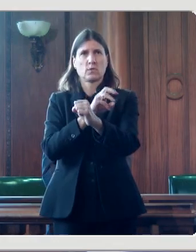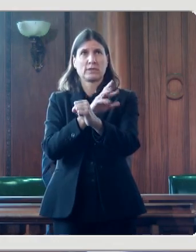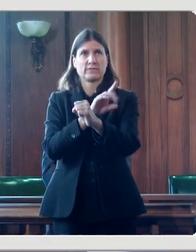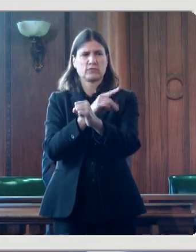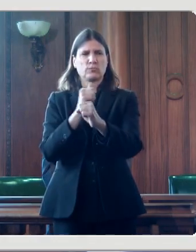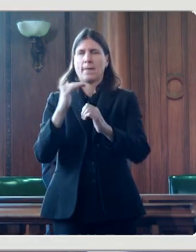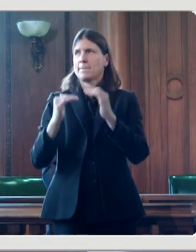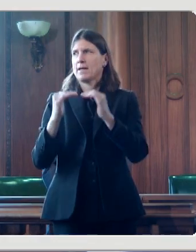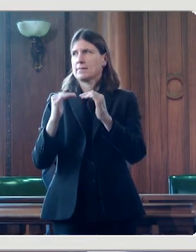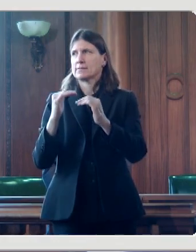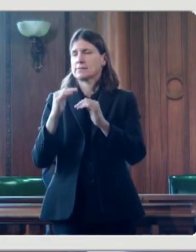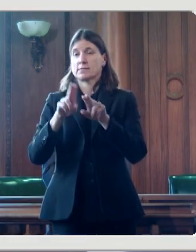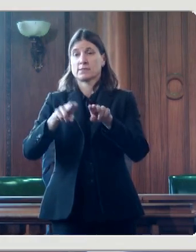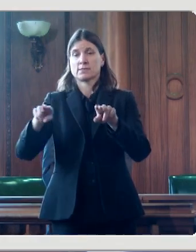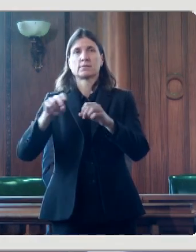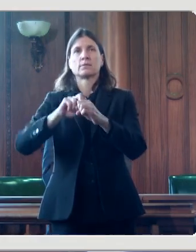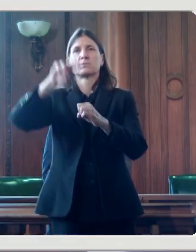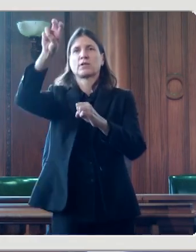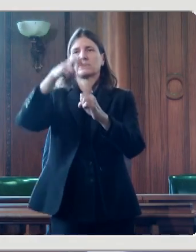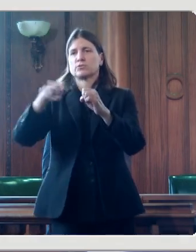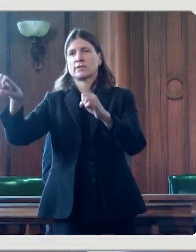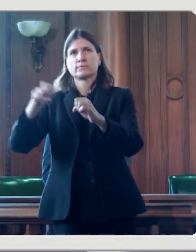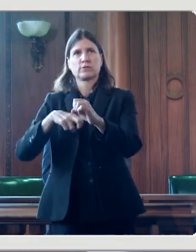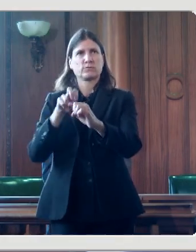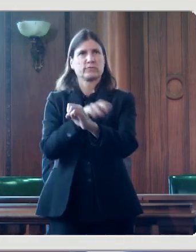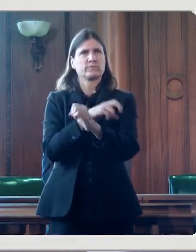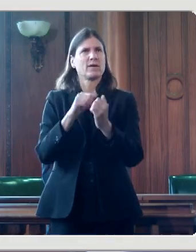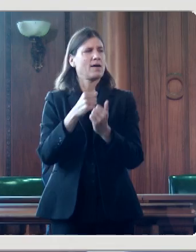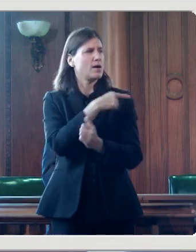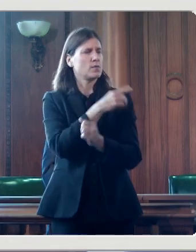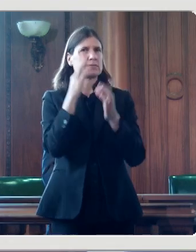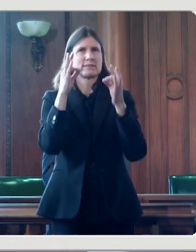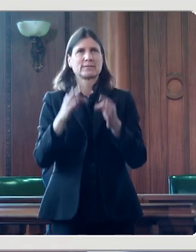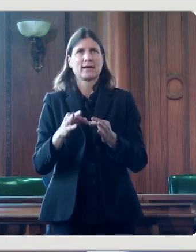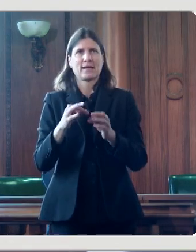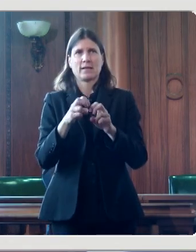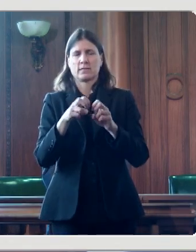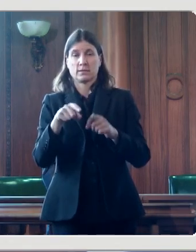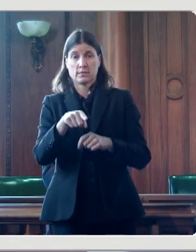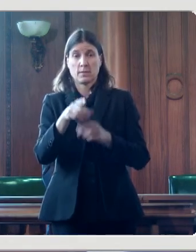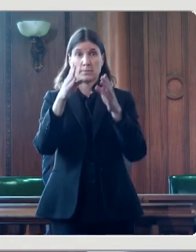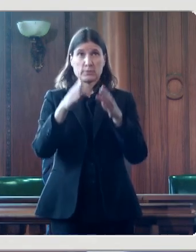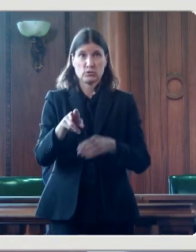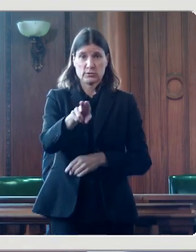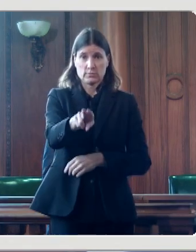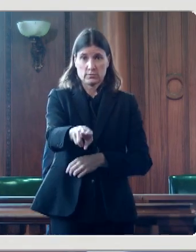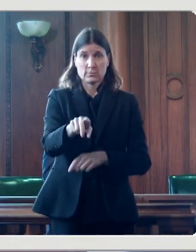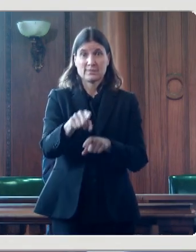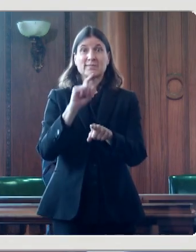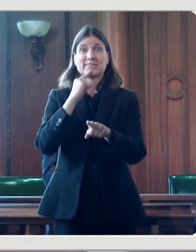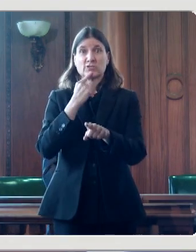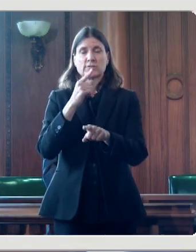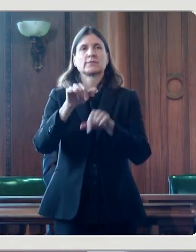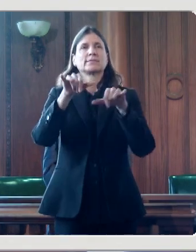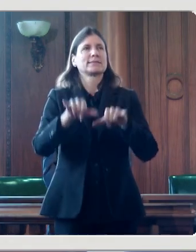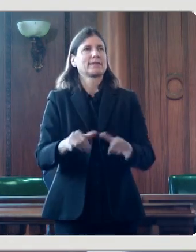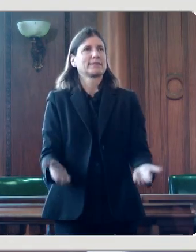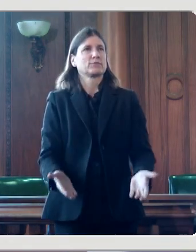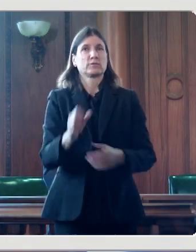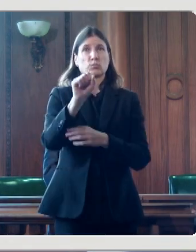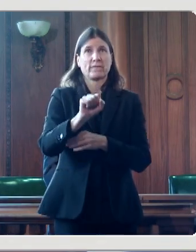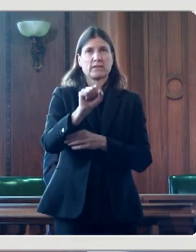were really mild cases? Or, I mean, how is it that it's different now than it was before in terms of distribution? I mean, there were people at all